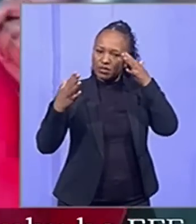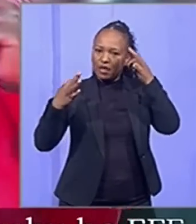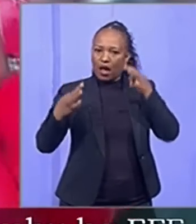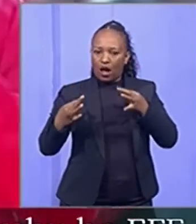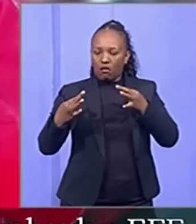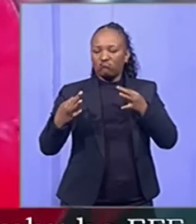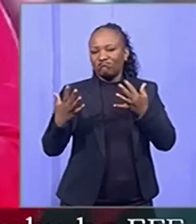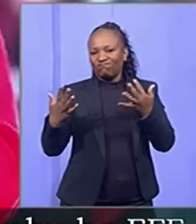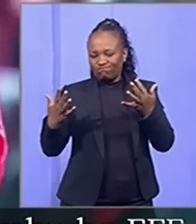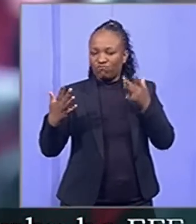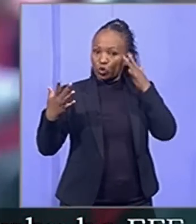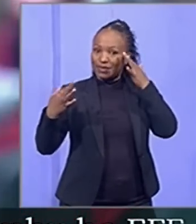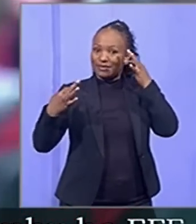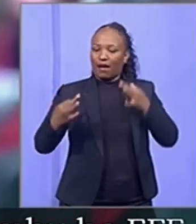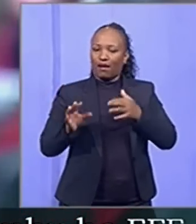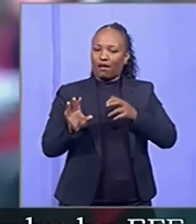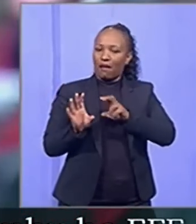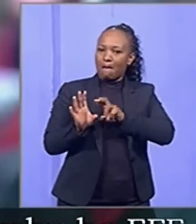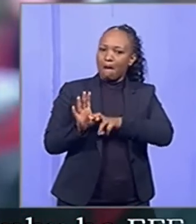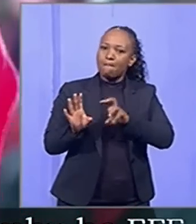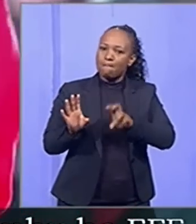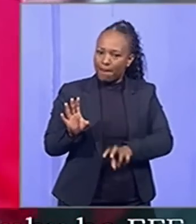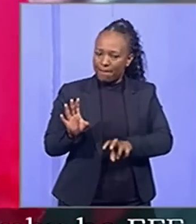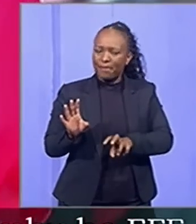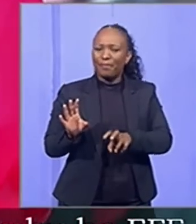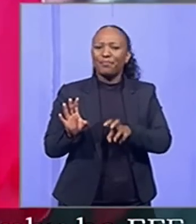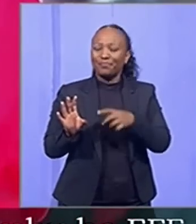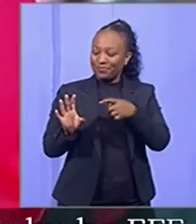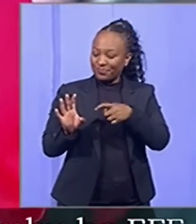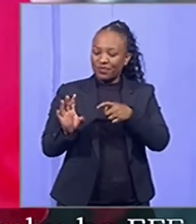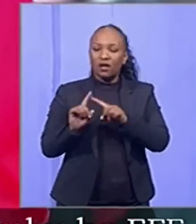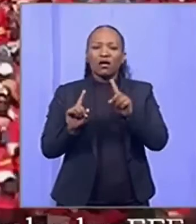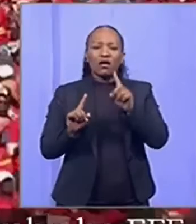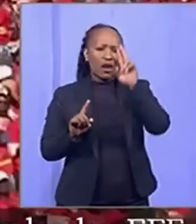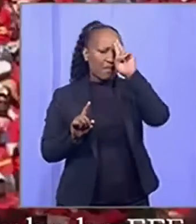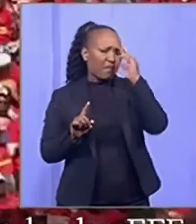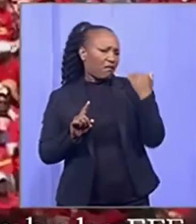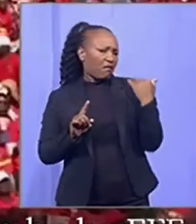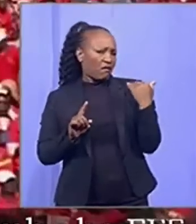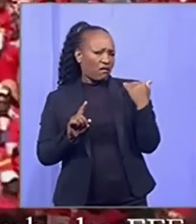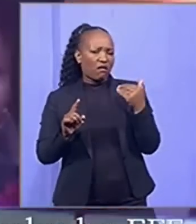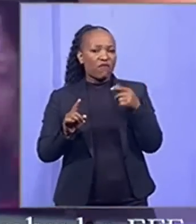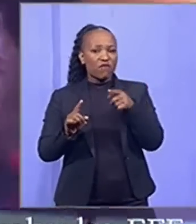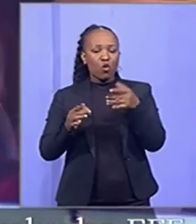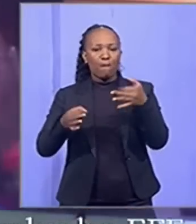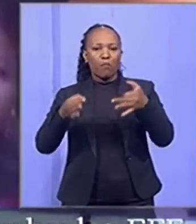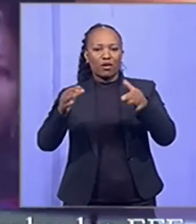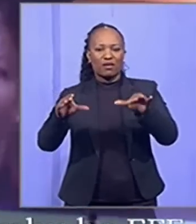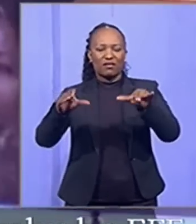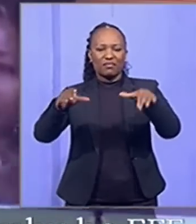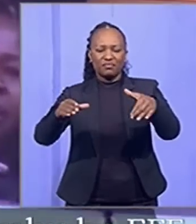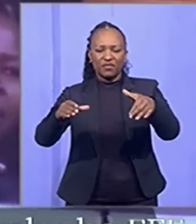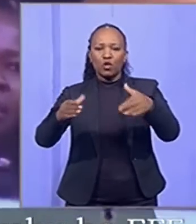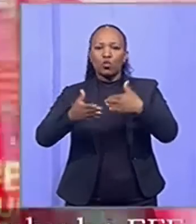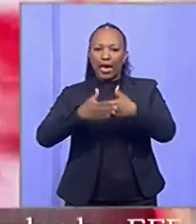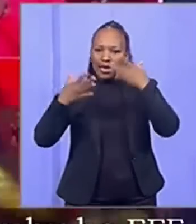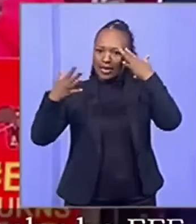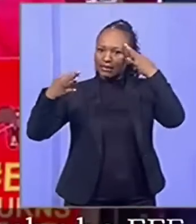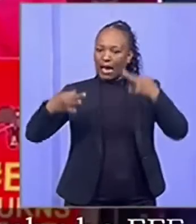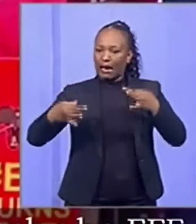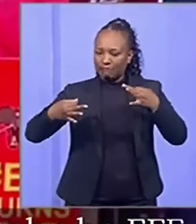nke yone keto e kang ena obane o tshwanetse o hopole hore seneng o ha o le dipolotiking o tla bonka keto